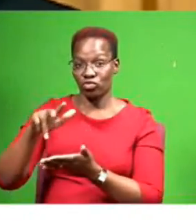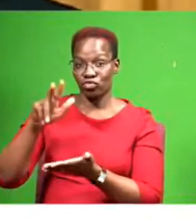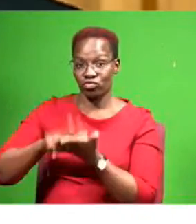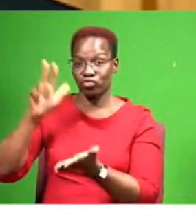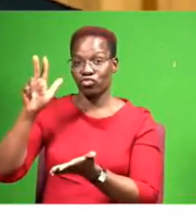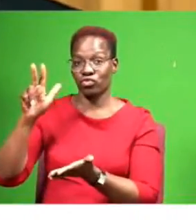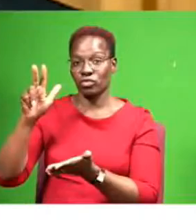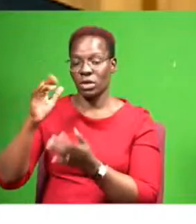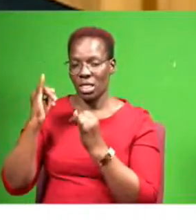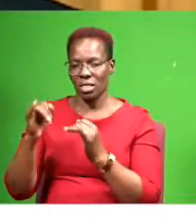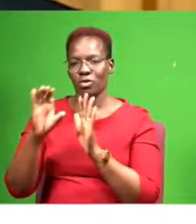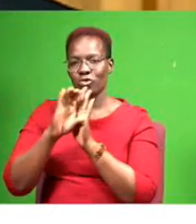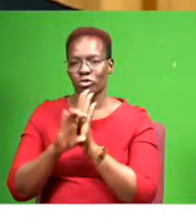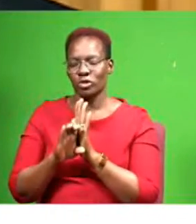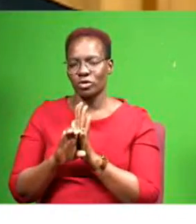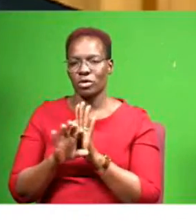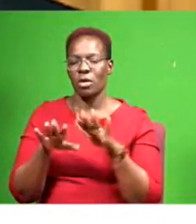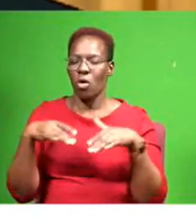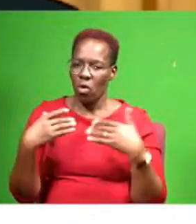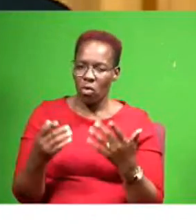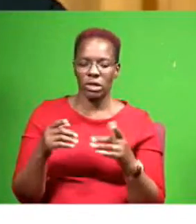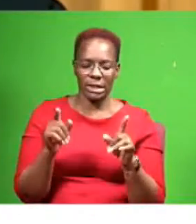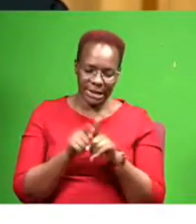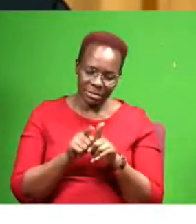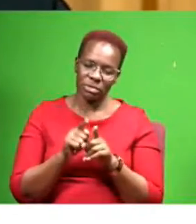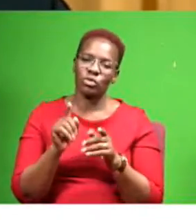constitution or the abrogated constitution.